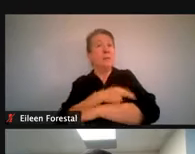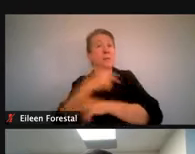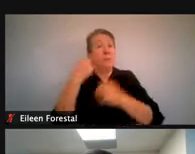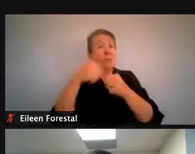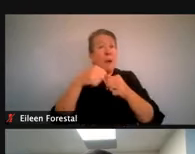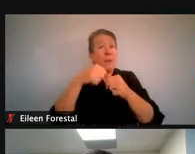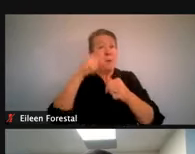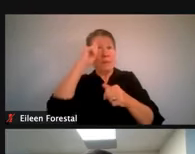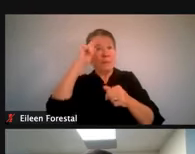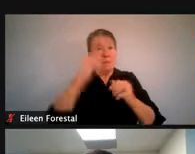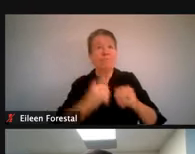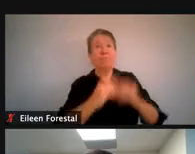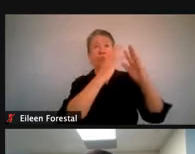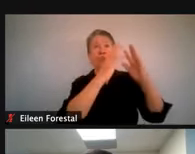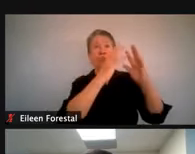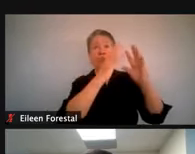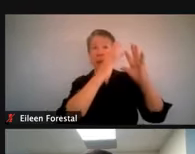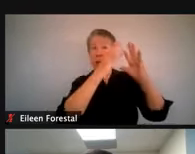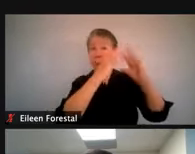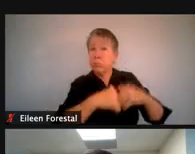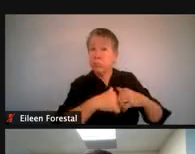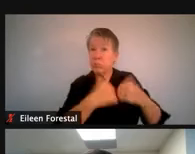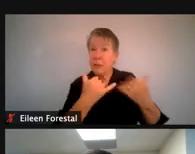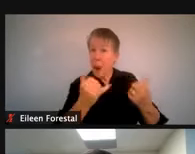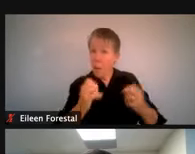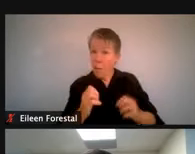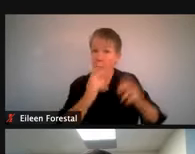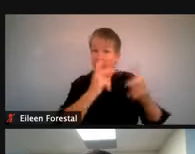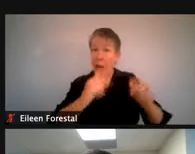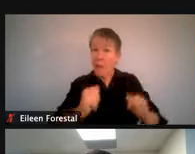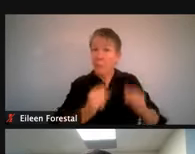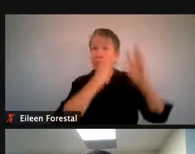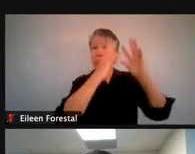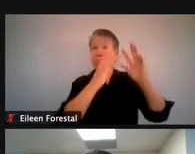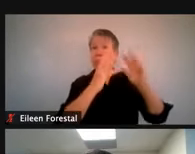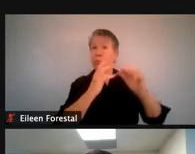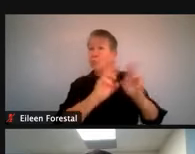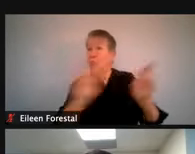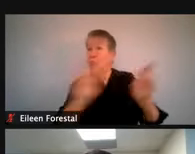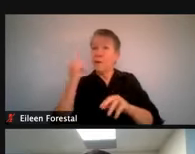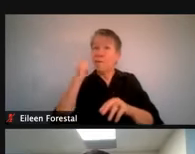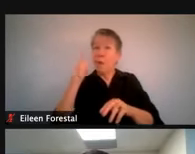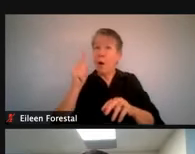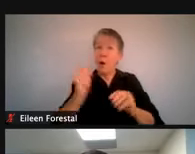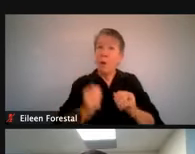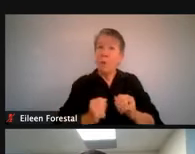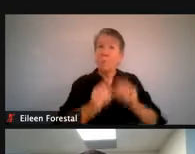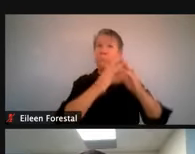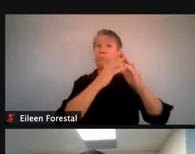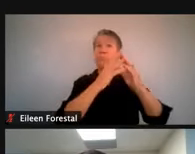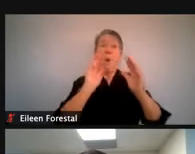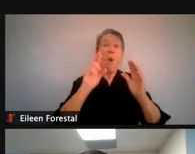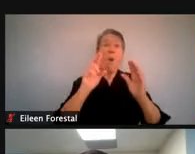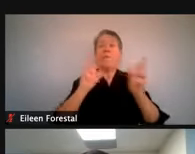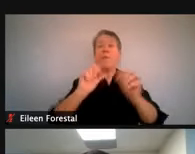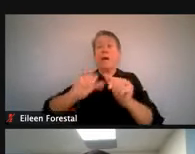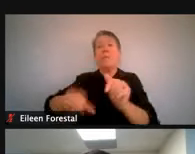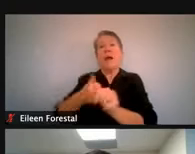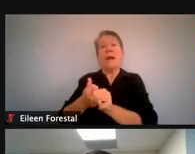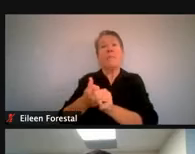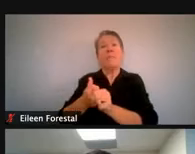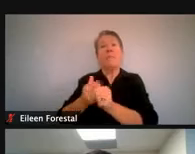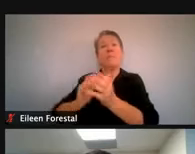they still inactive, or are they preparing, or the same with any of the retrofitted medical facilities that